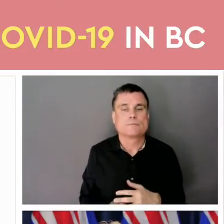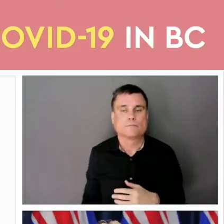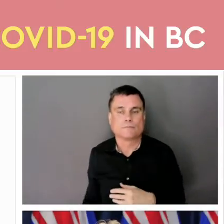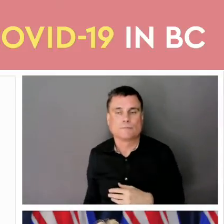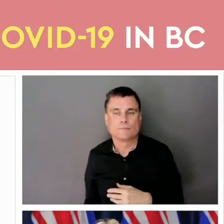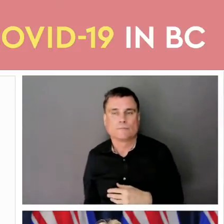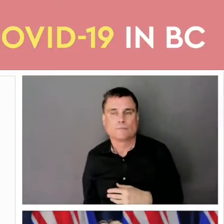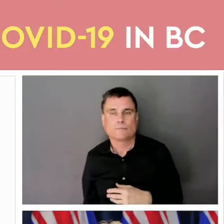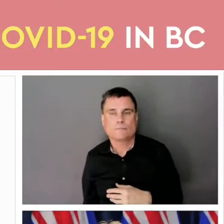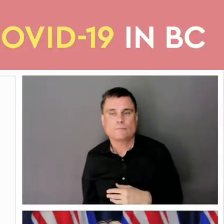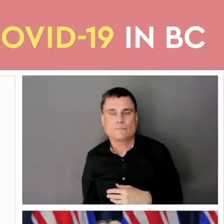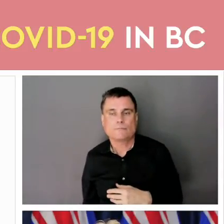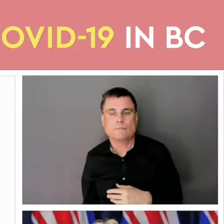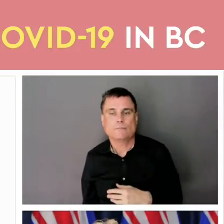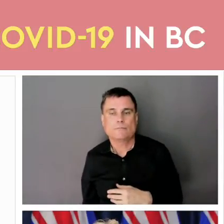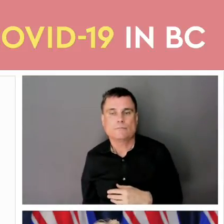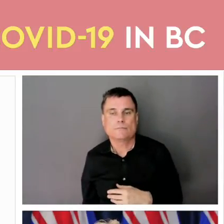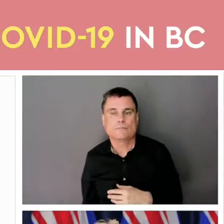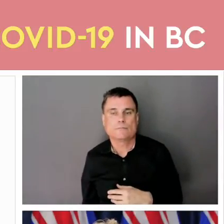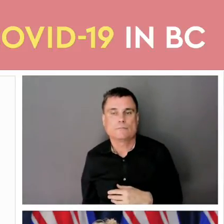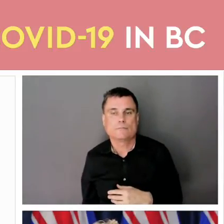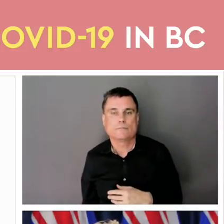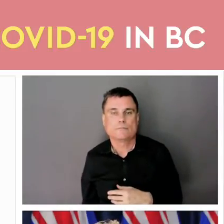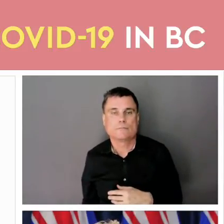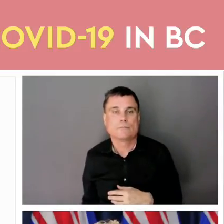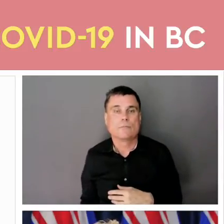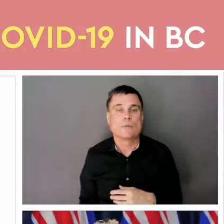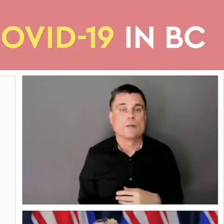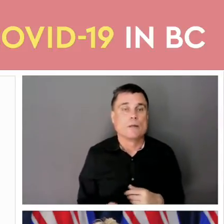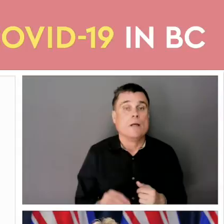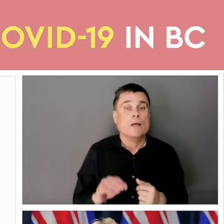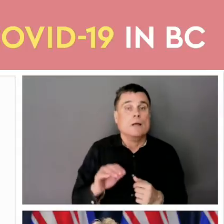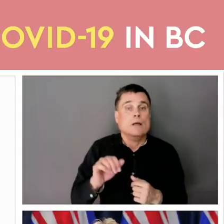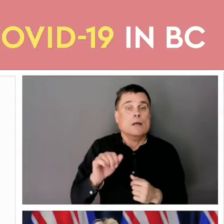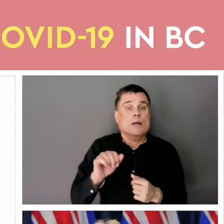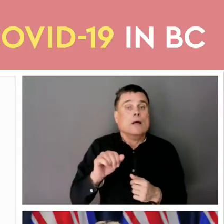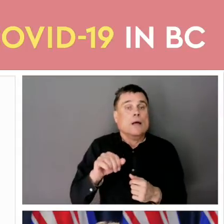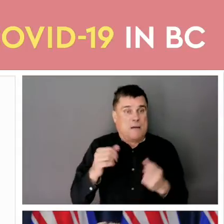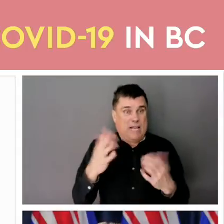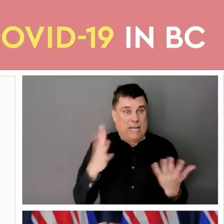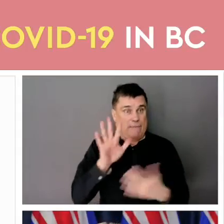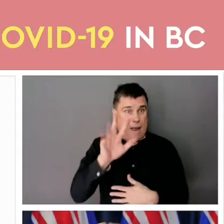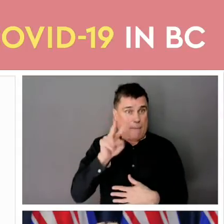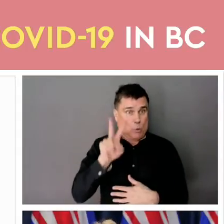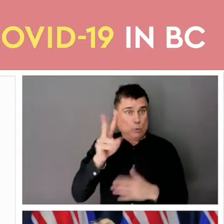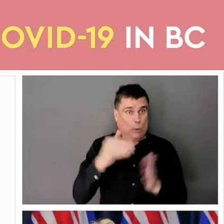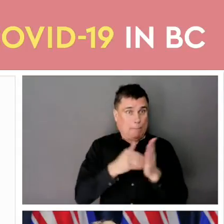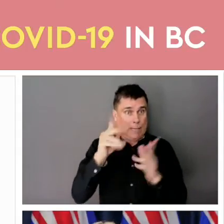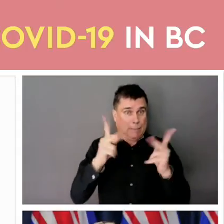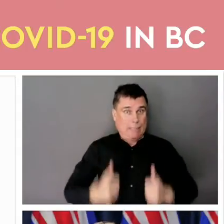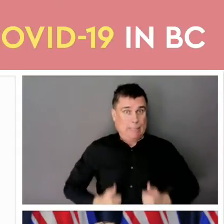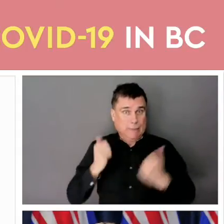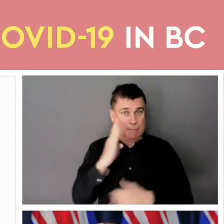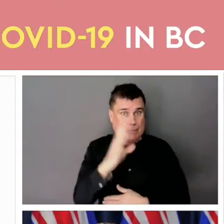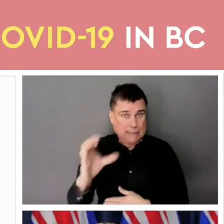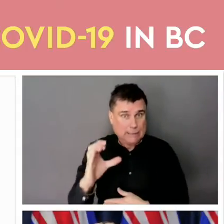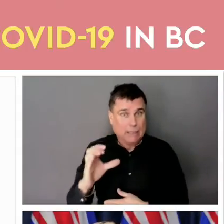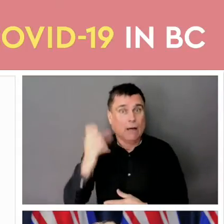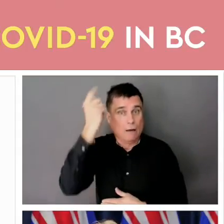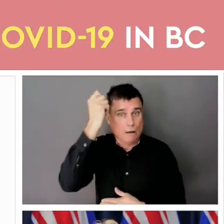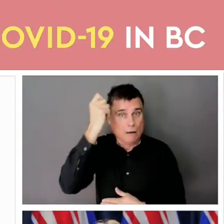Right now, none of the vaccines that are in the pipeline or have been approved are approved for use in children under the age of